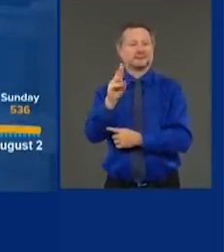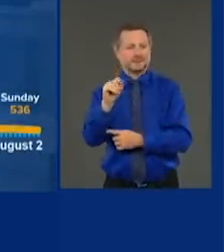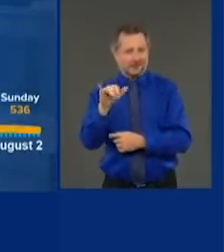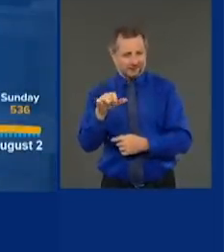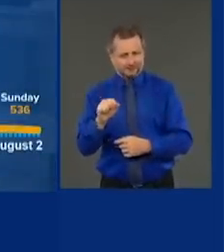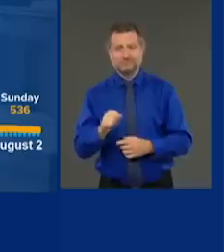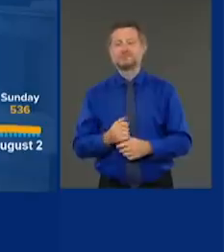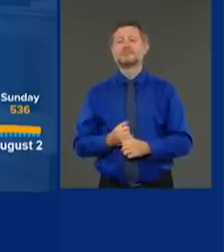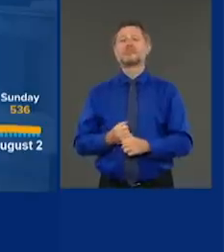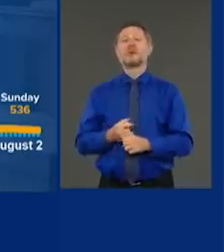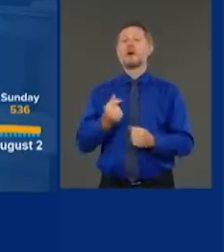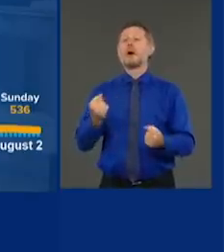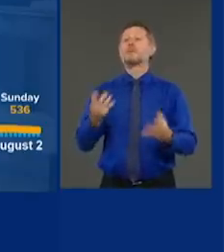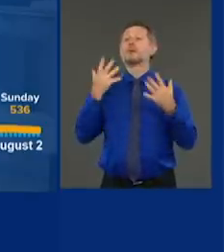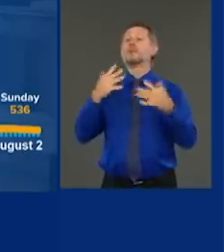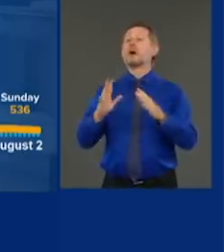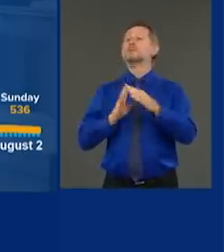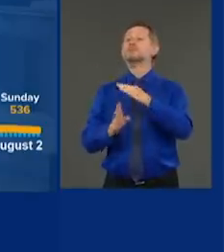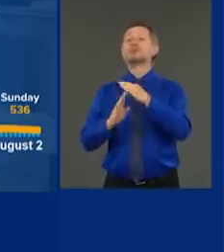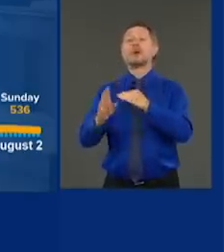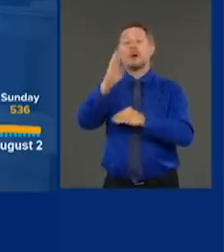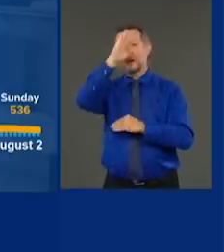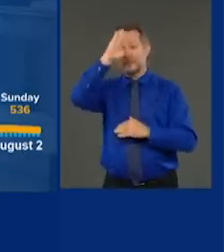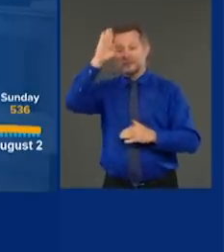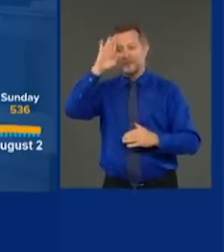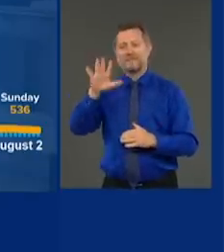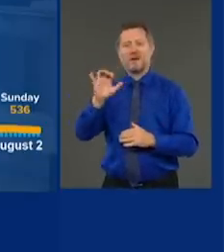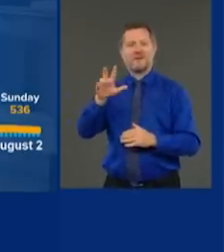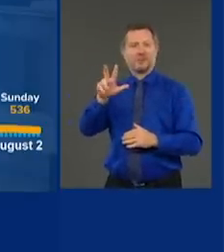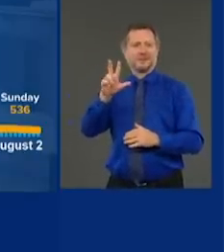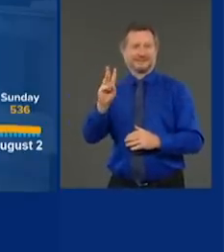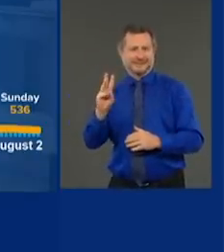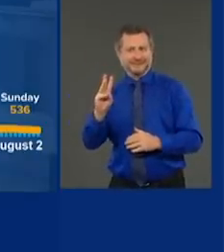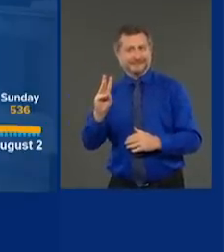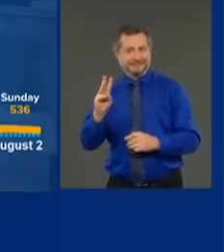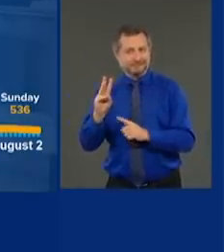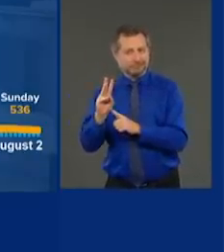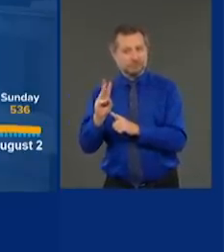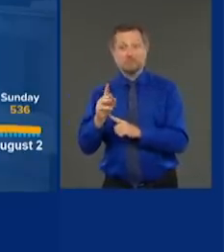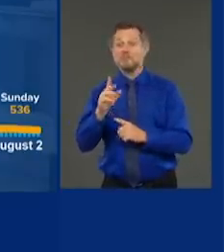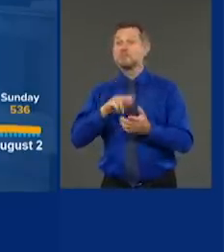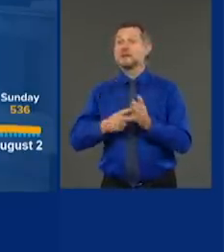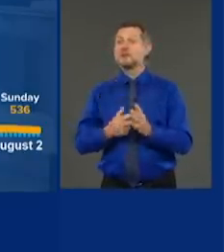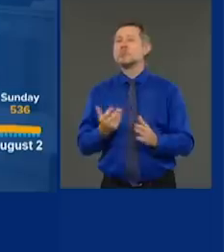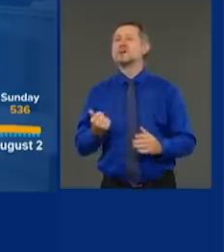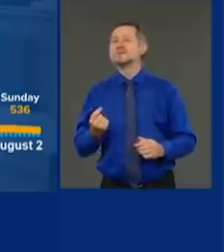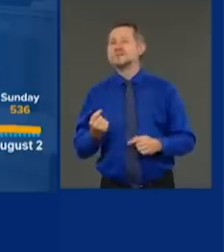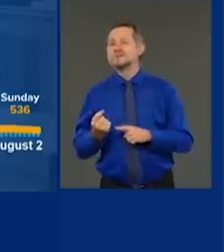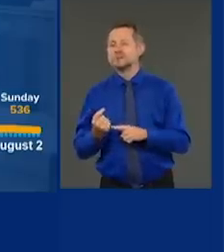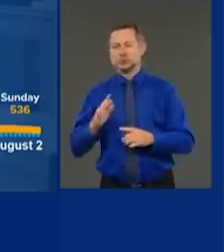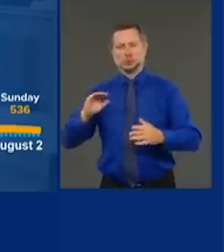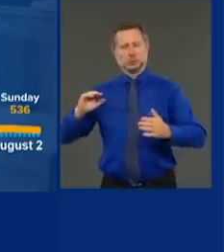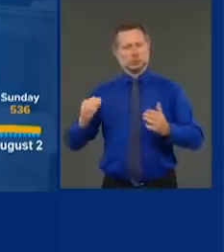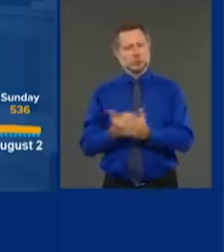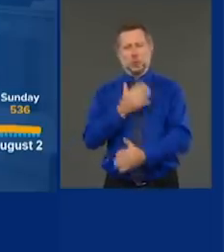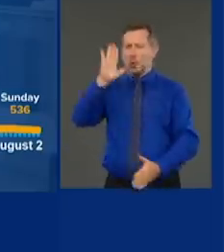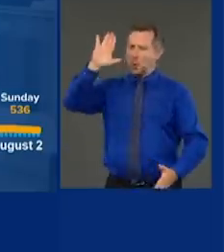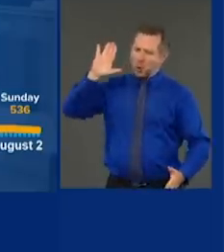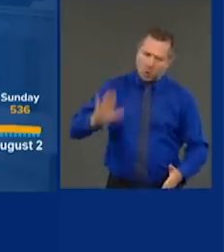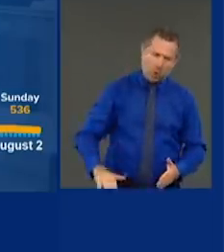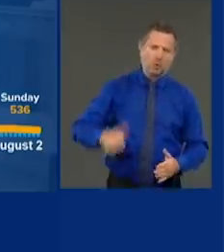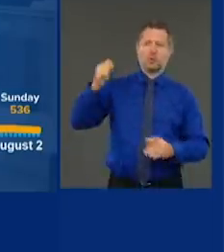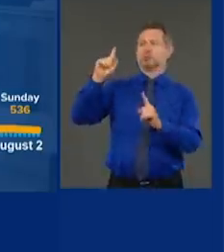Number of hospitalizations, 536. What does that number mean? It is a new low